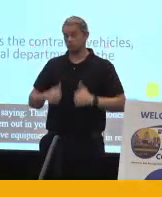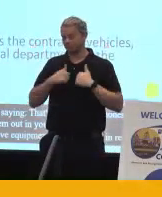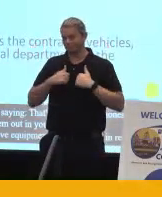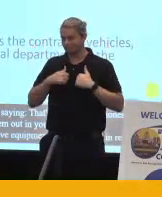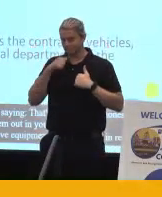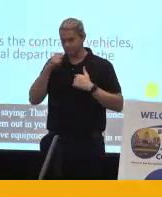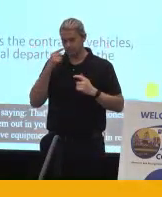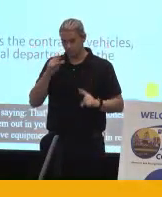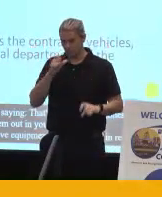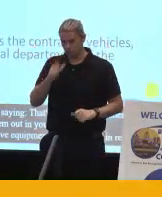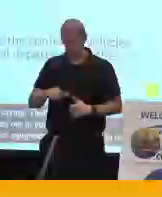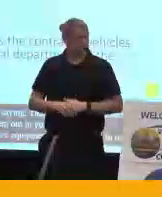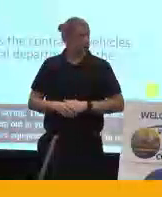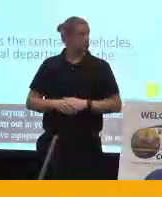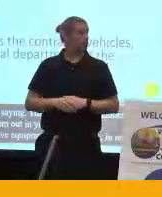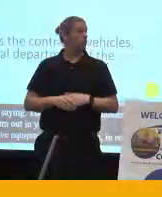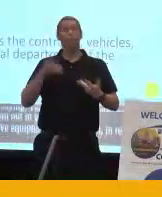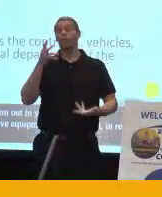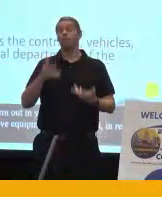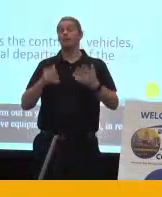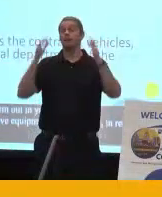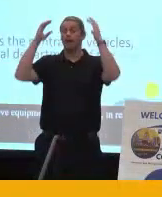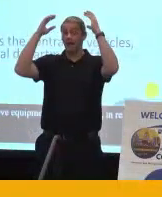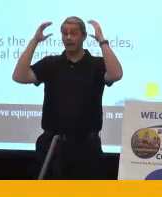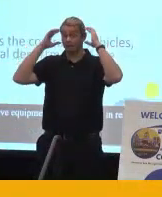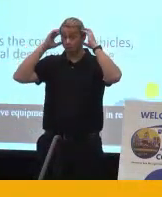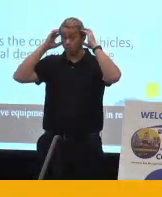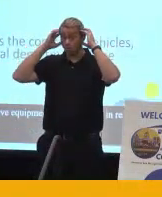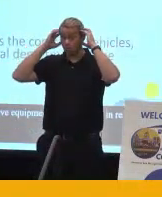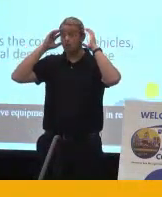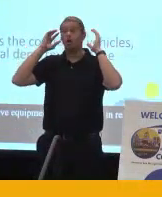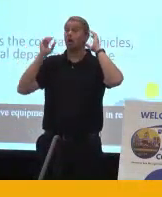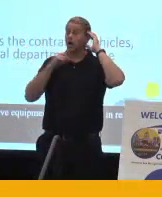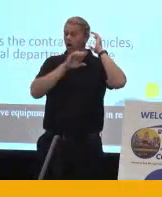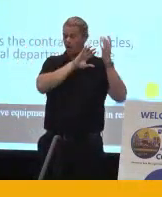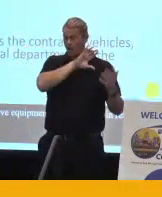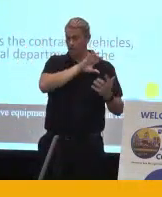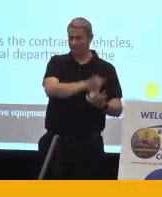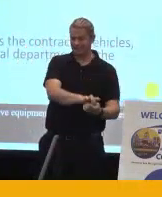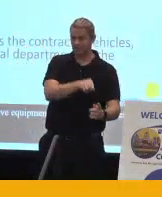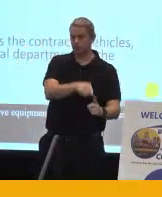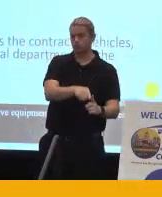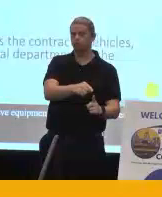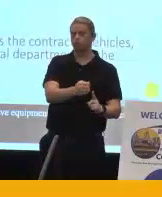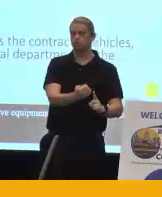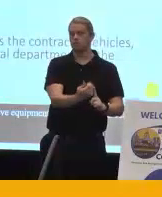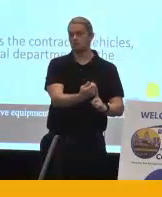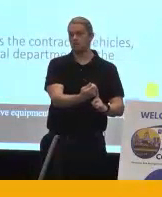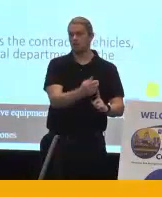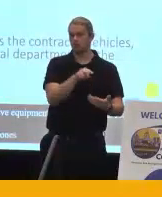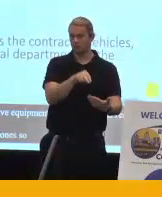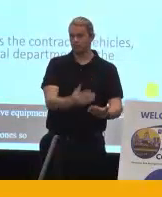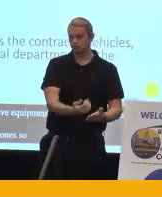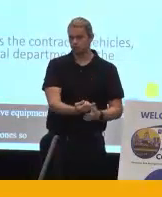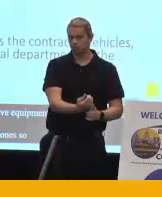Or can she get a headphone that has the connection for the earphone so she can hear it in one ear and still have the microphone? That would be